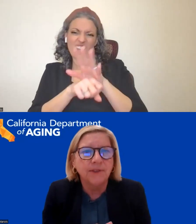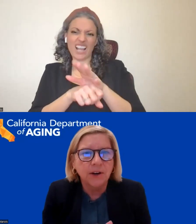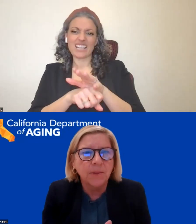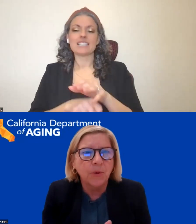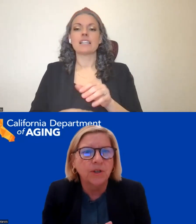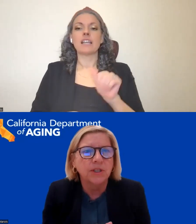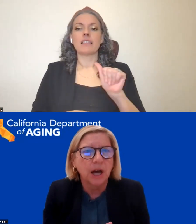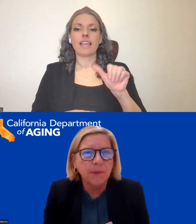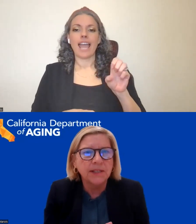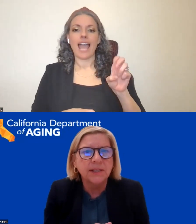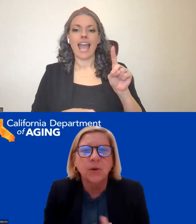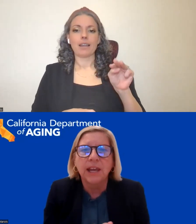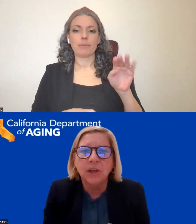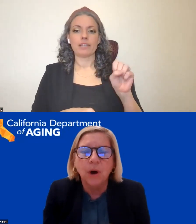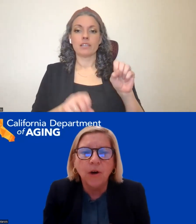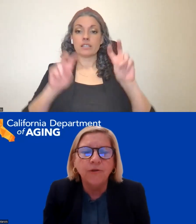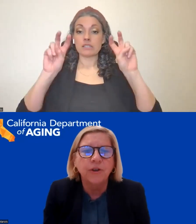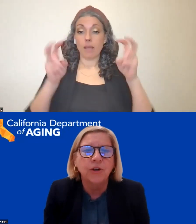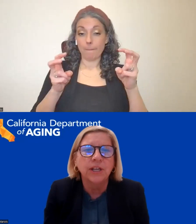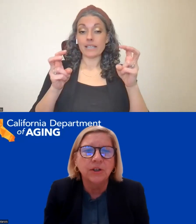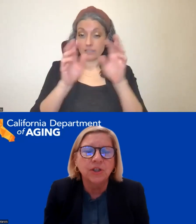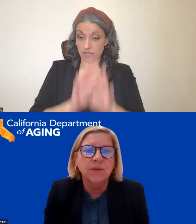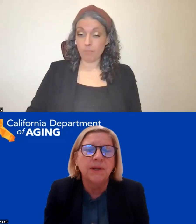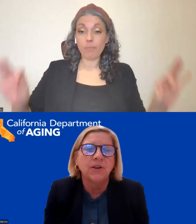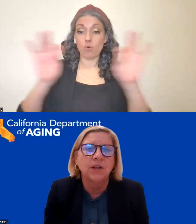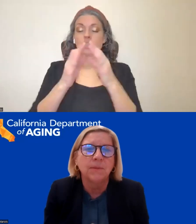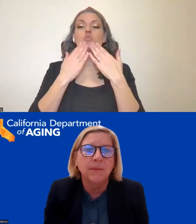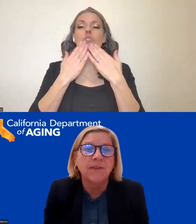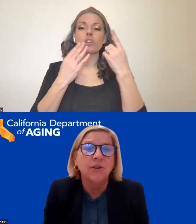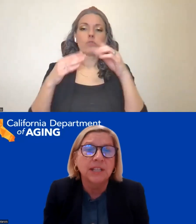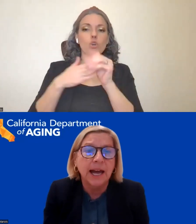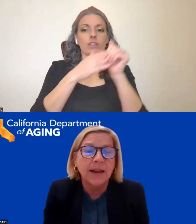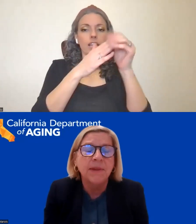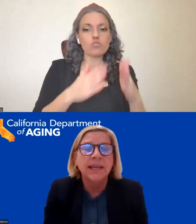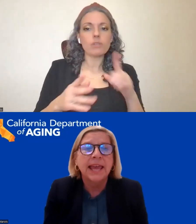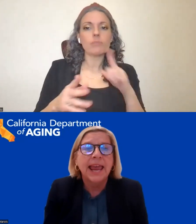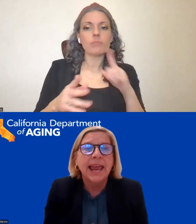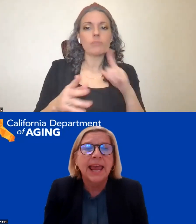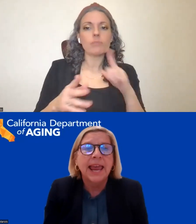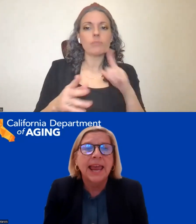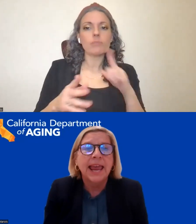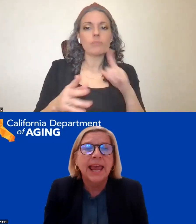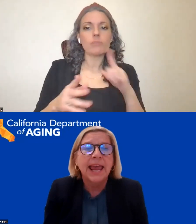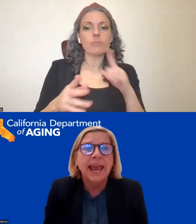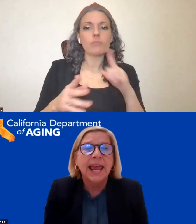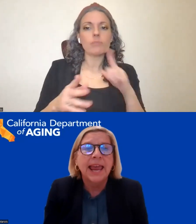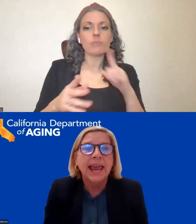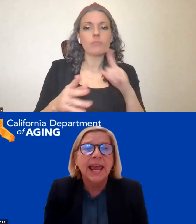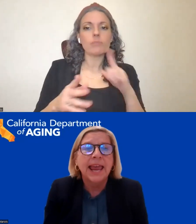these very important topics. So thank you all for your leadership and your commitment of your time.